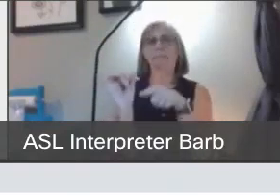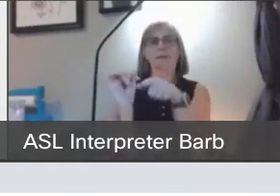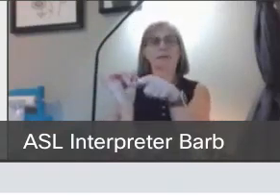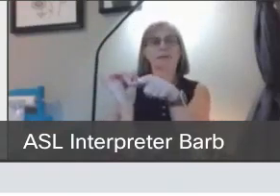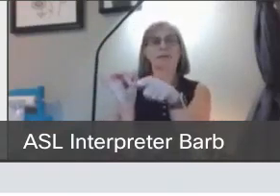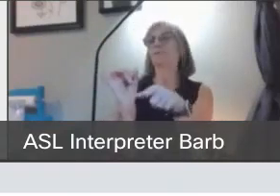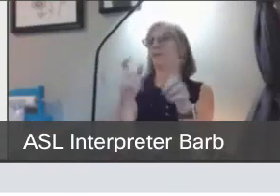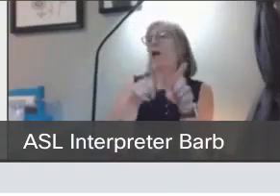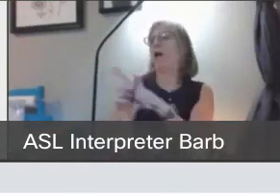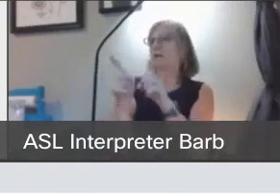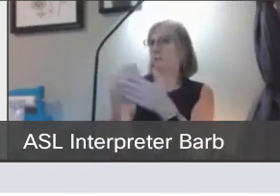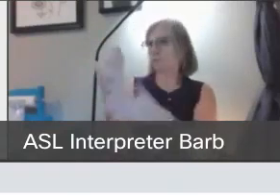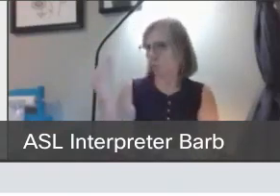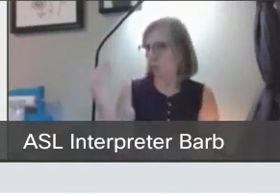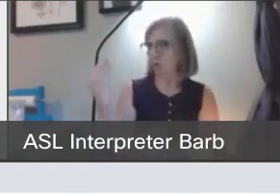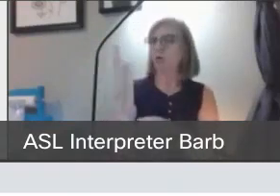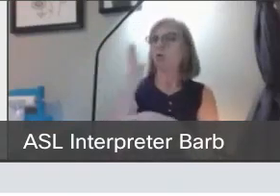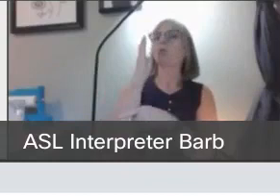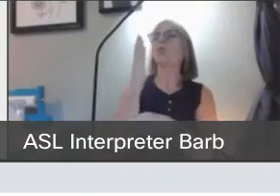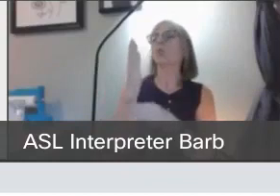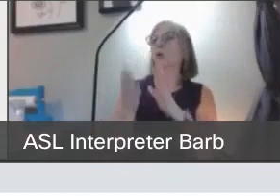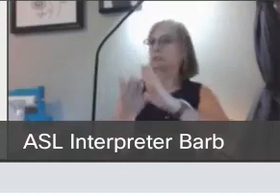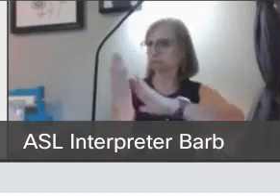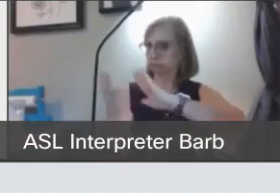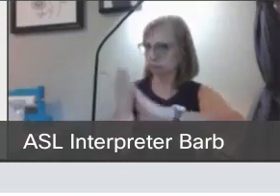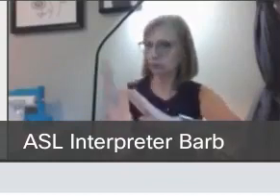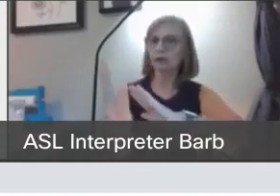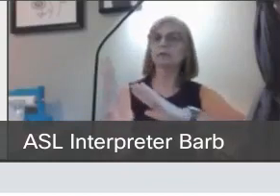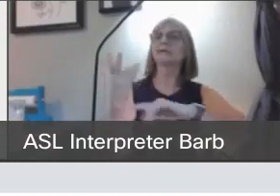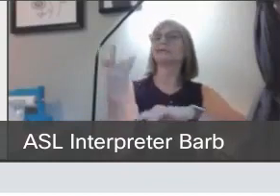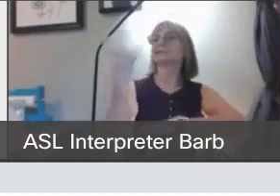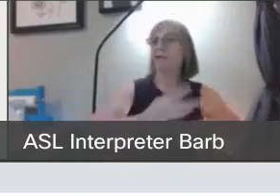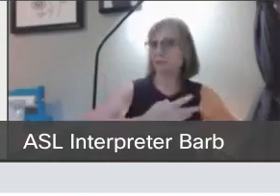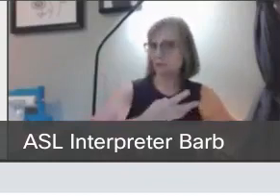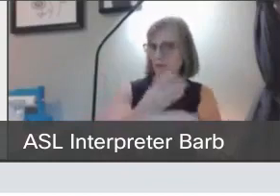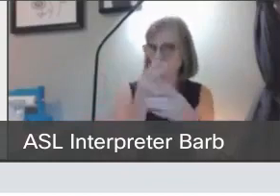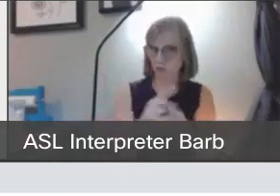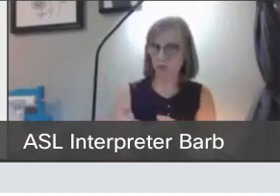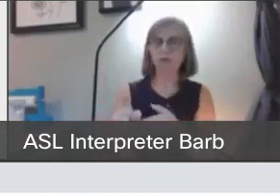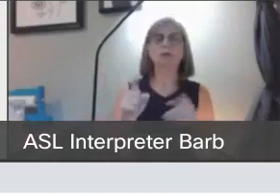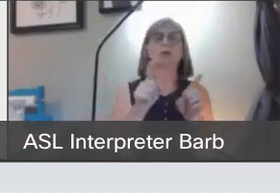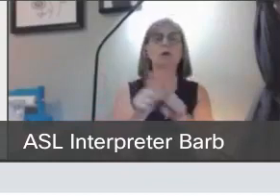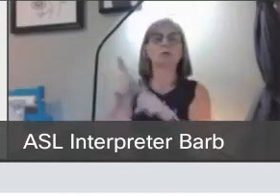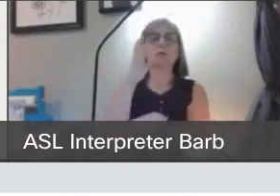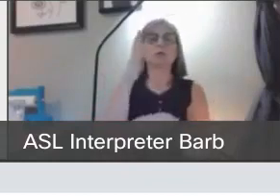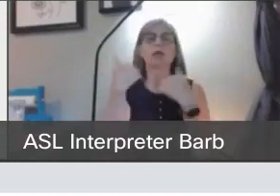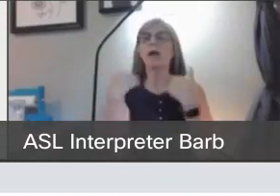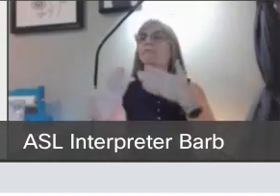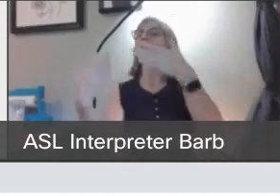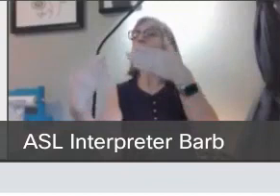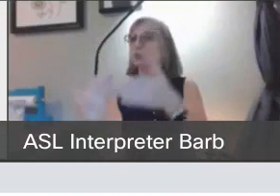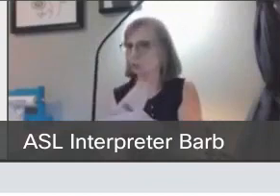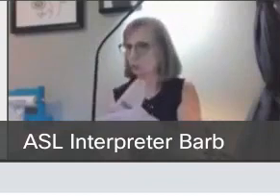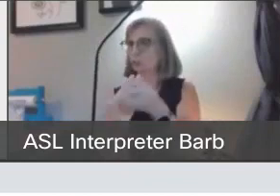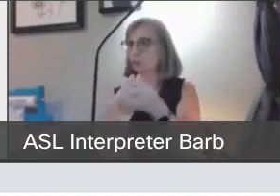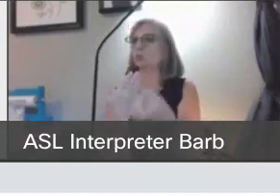also have the Line 10 and the new FX division that will take them across the Tillicum Crossing. And